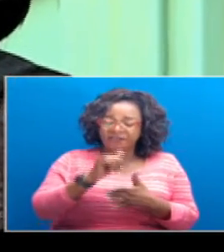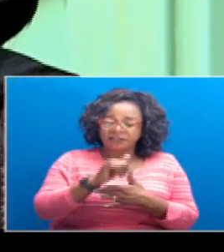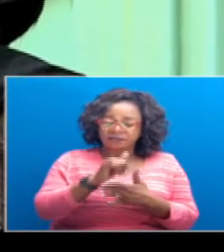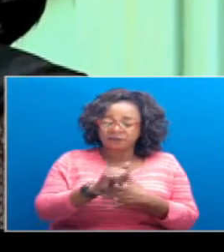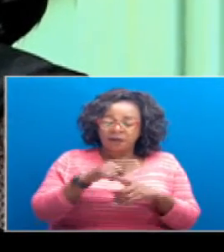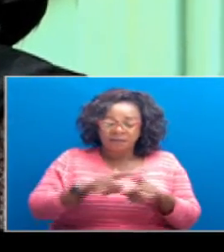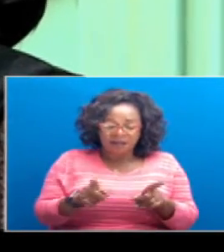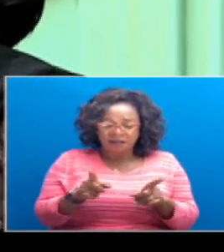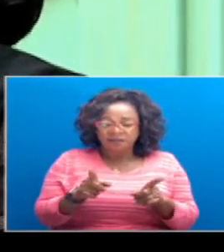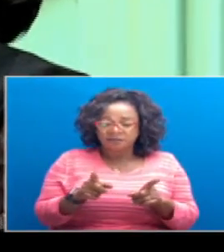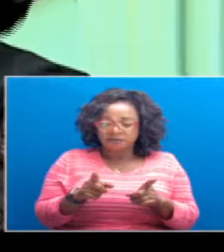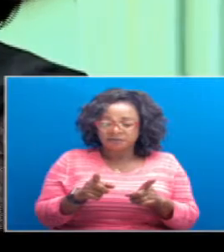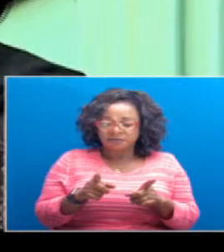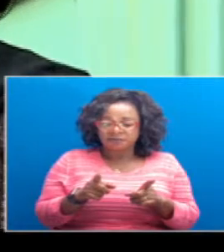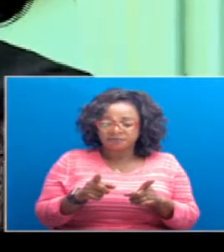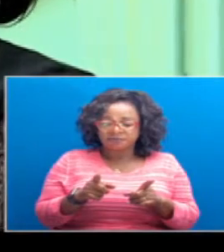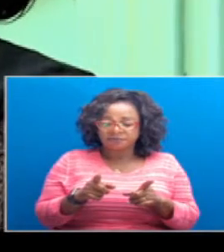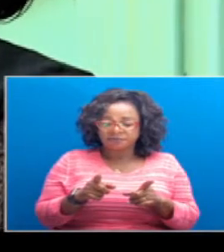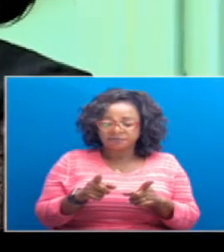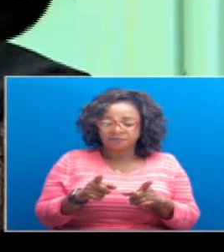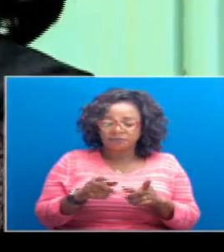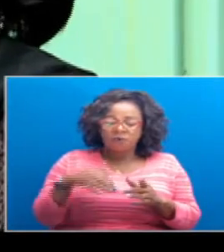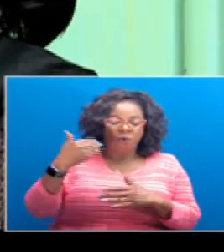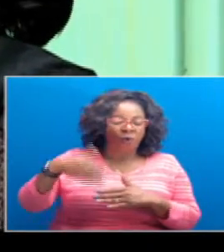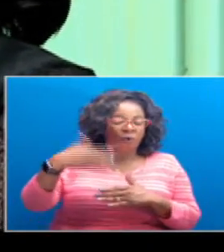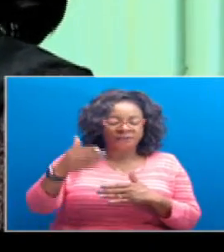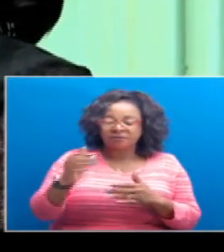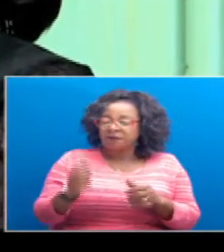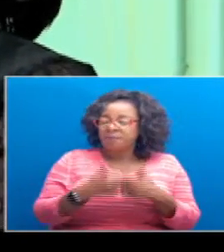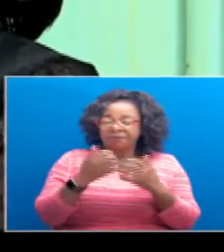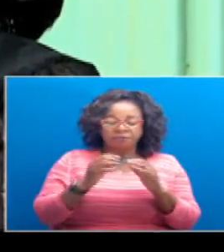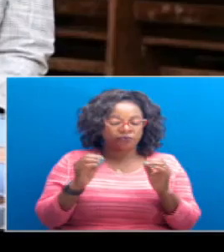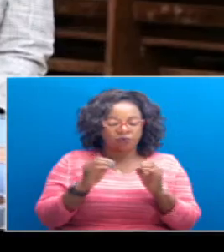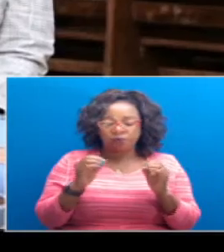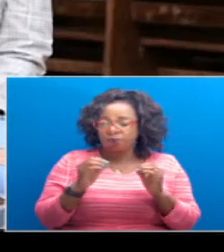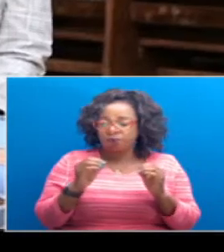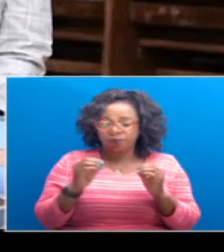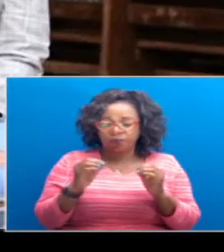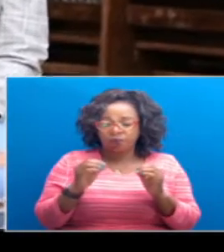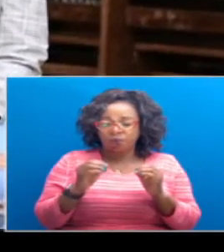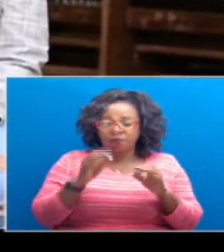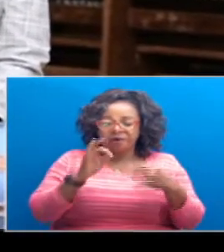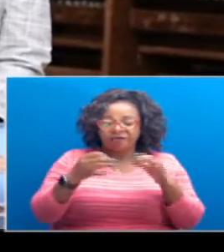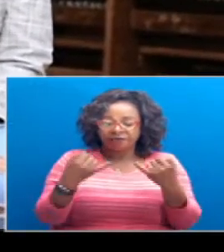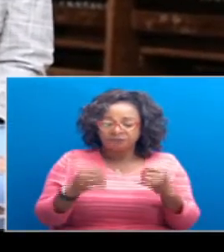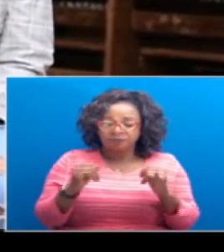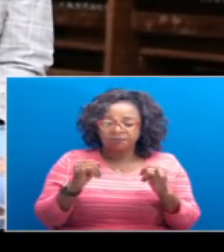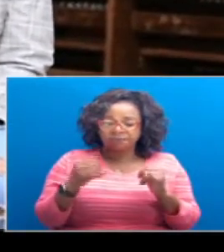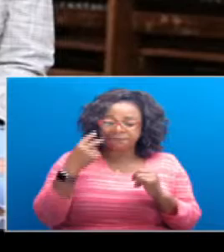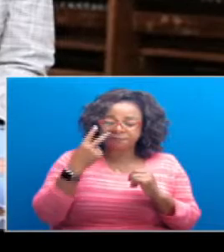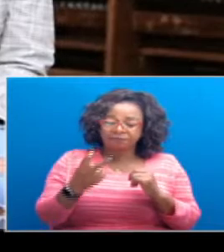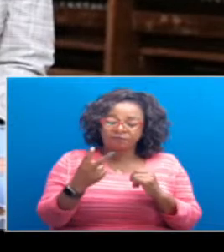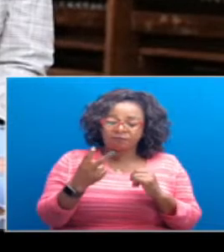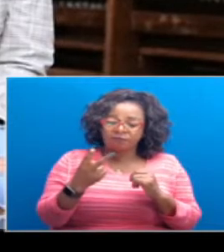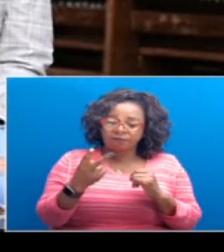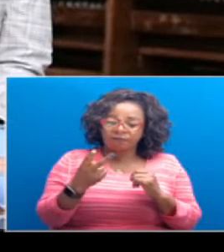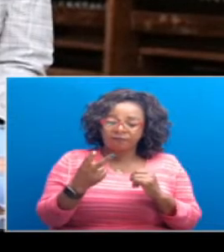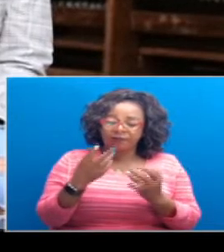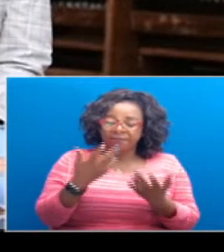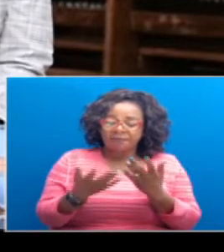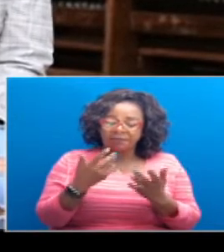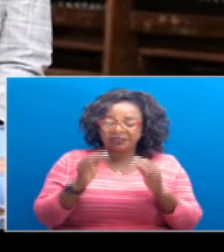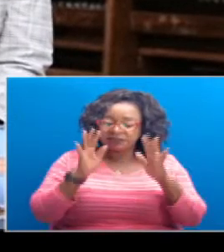However, it is not always the case. And if you look at the essential